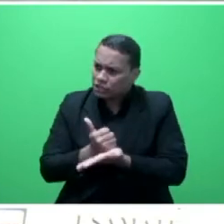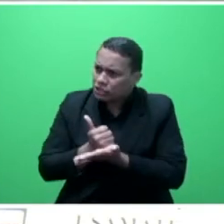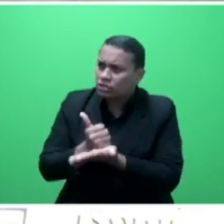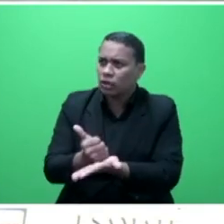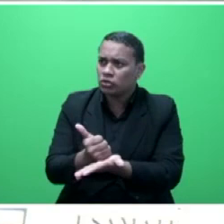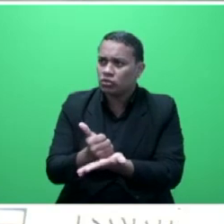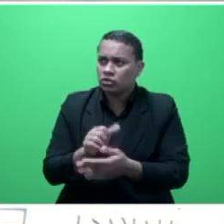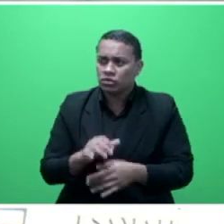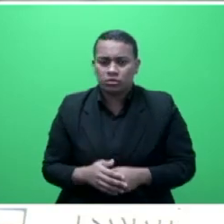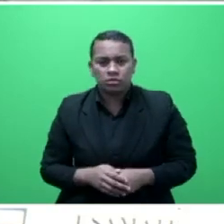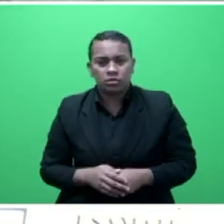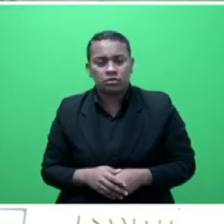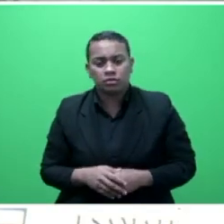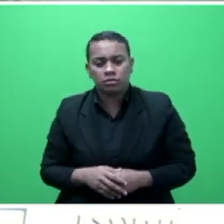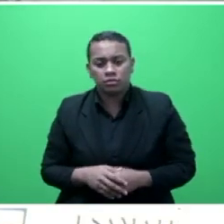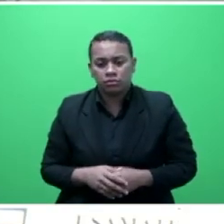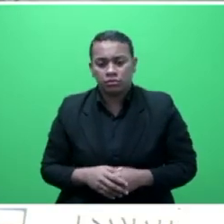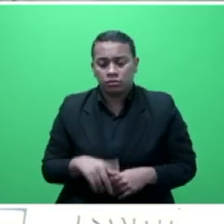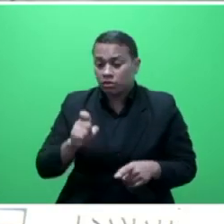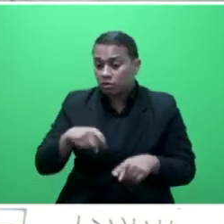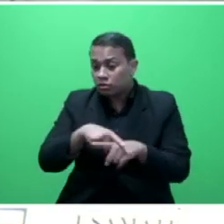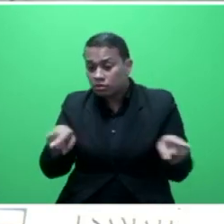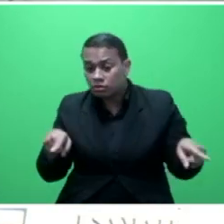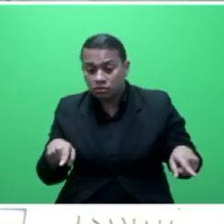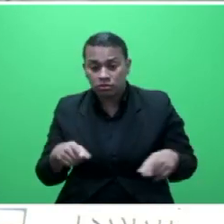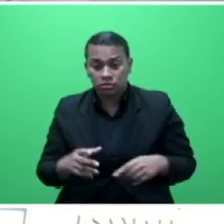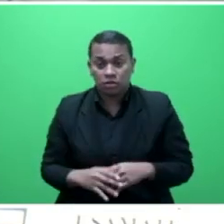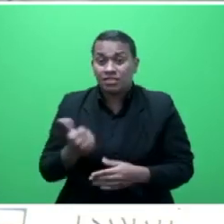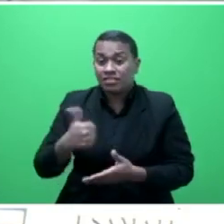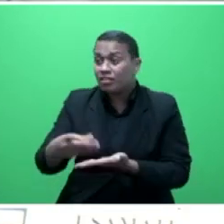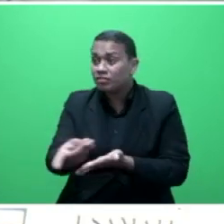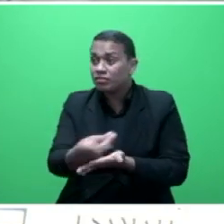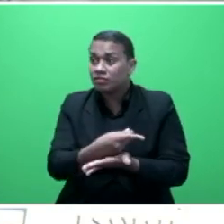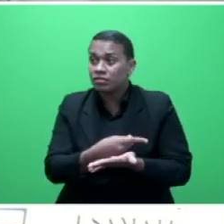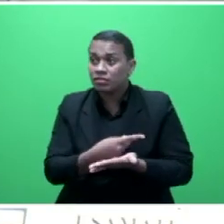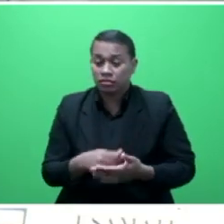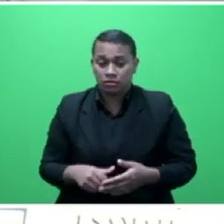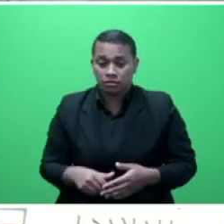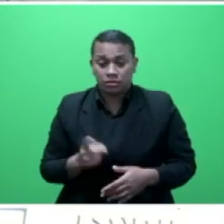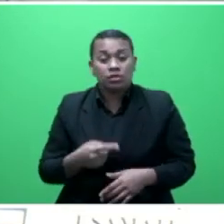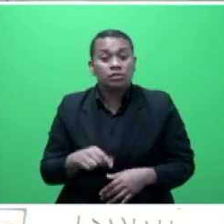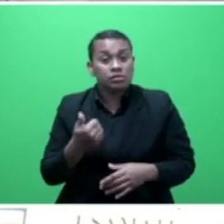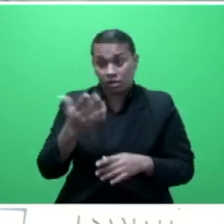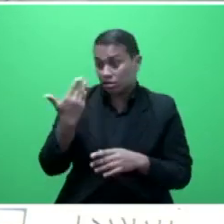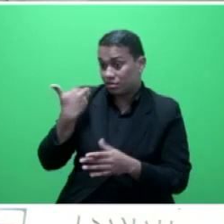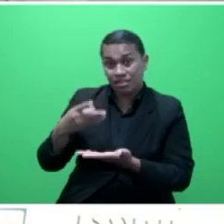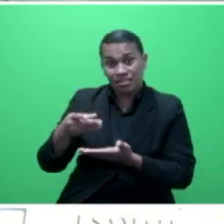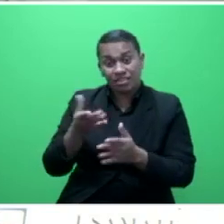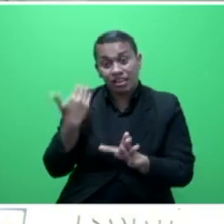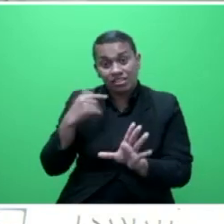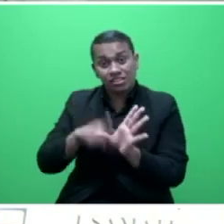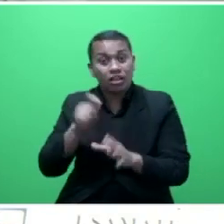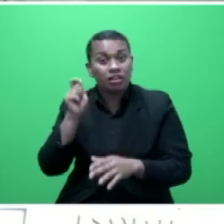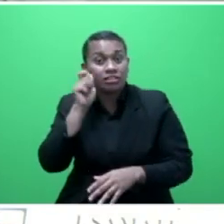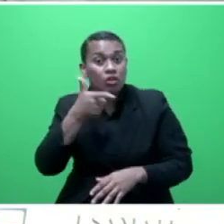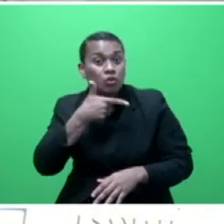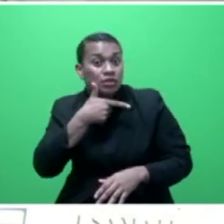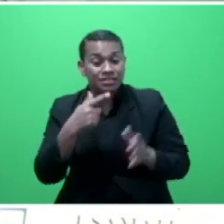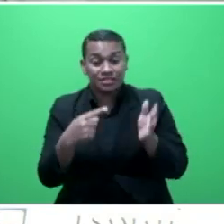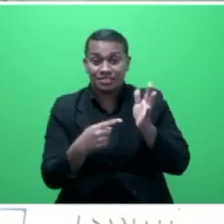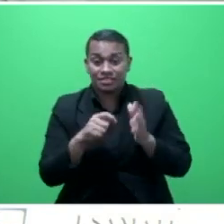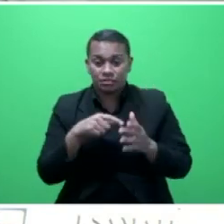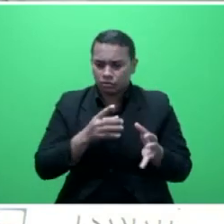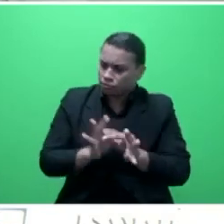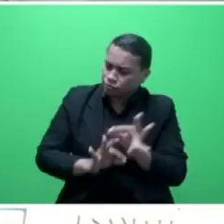the sector's regulations, the data levy introduced last year and the telecommunications service licensing fee have been replaced with a